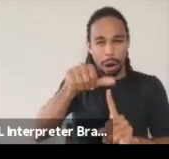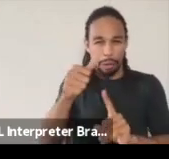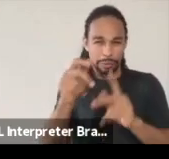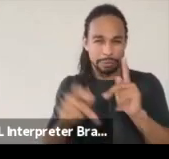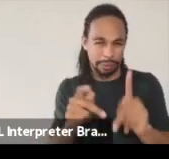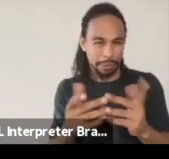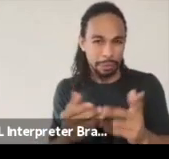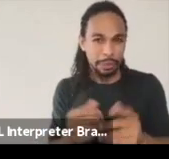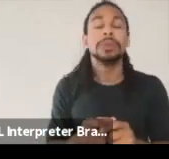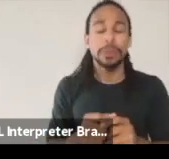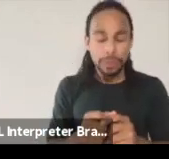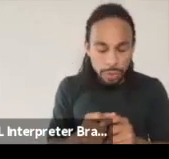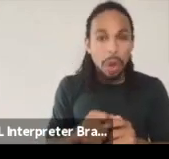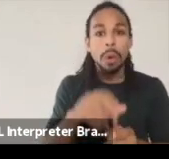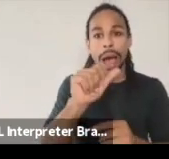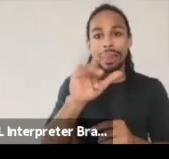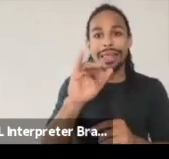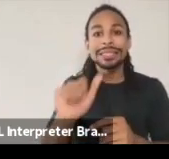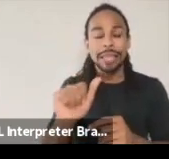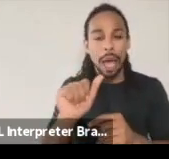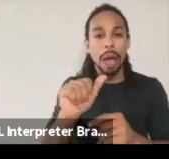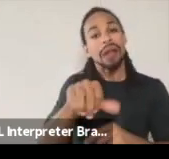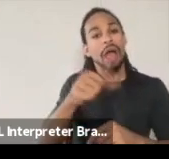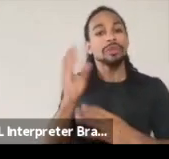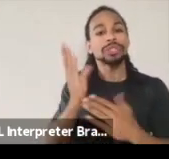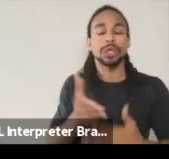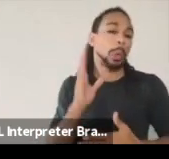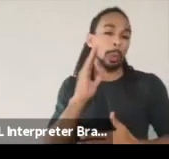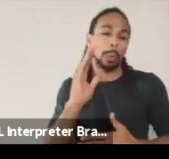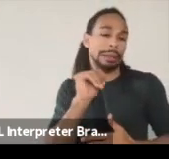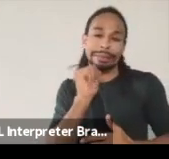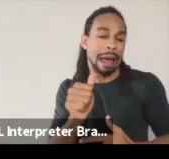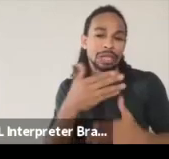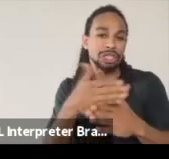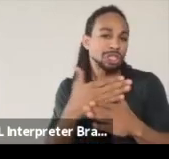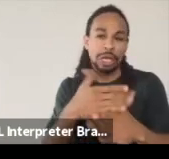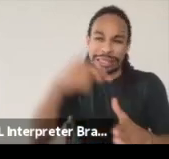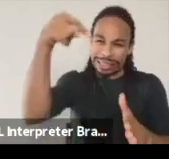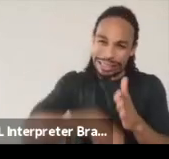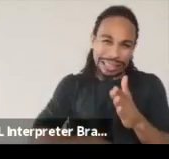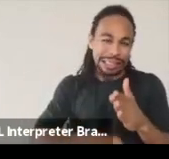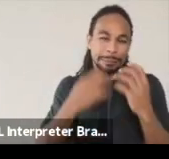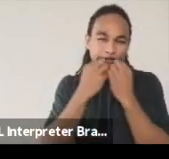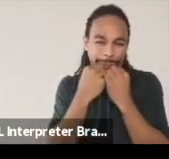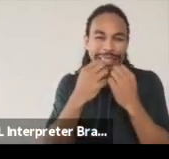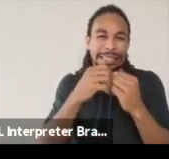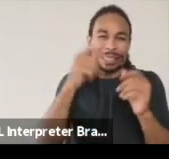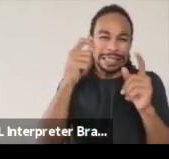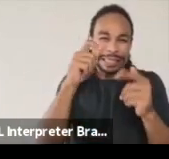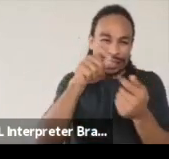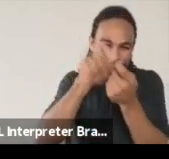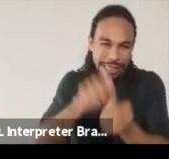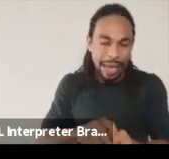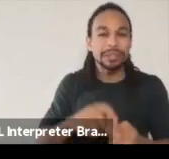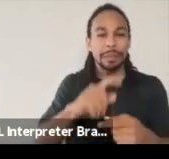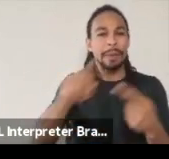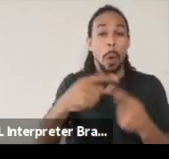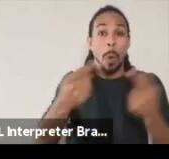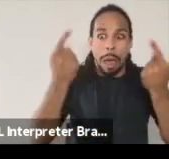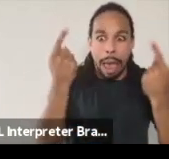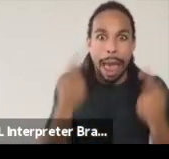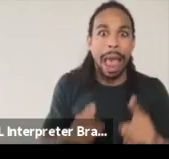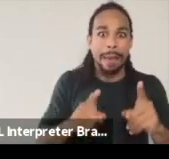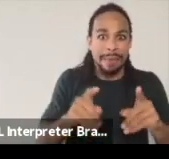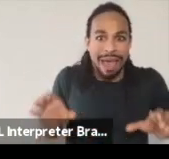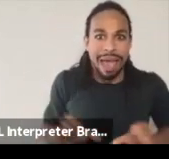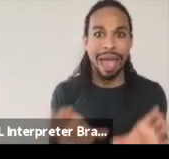presenters, will also not be sharing details of the way that the violence happened in our lives. What were the acts of